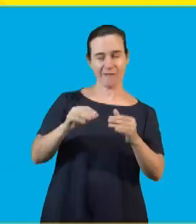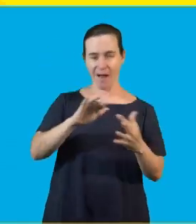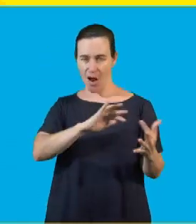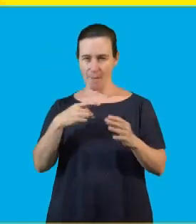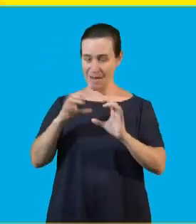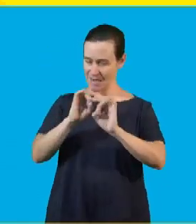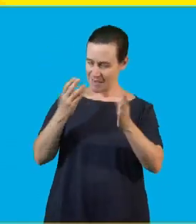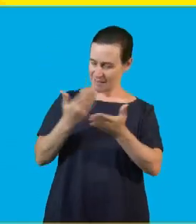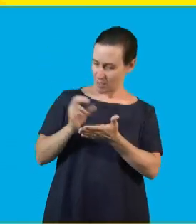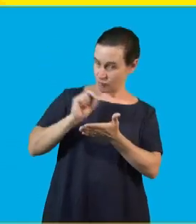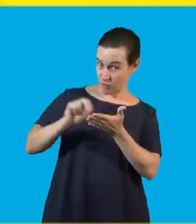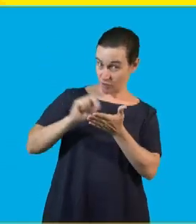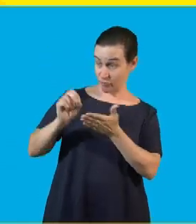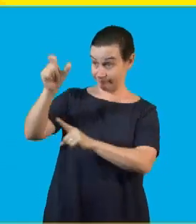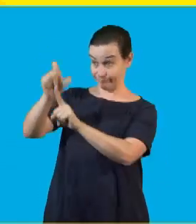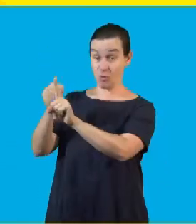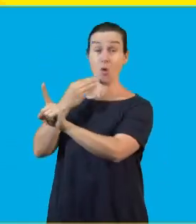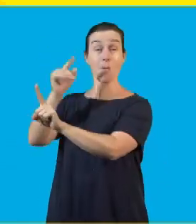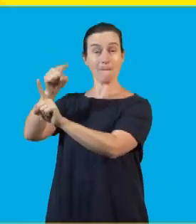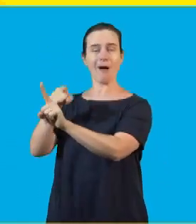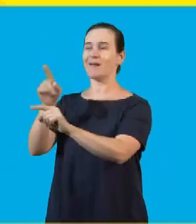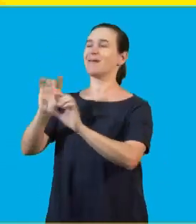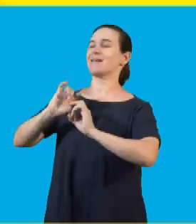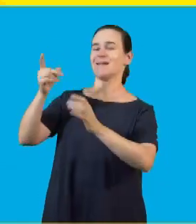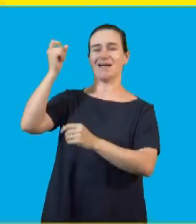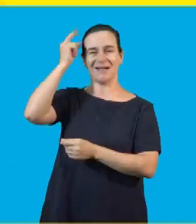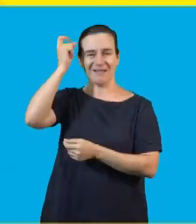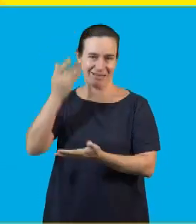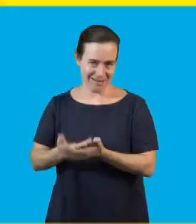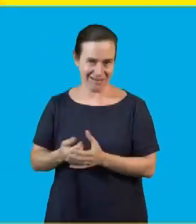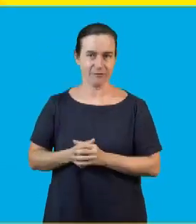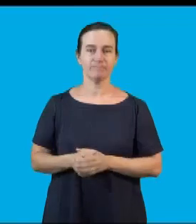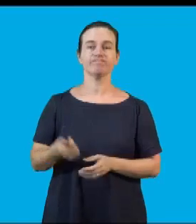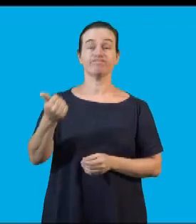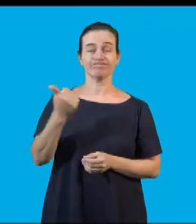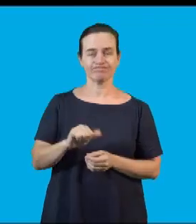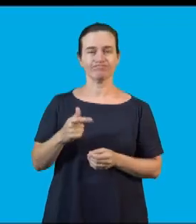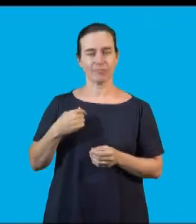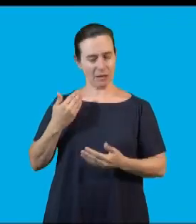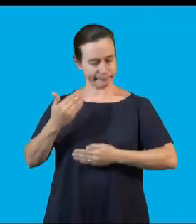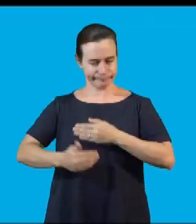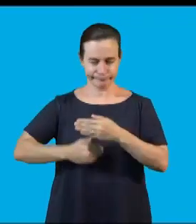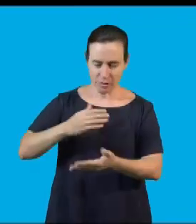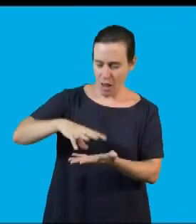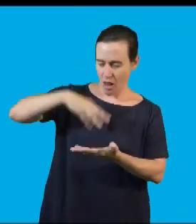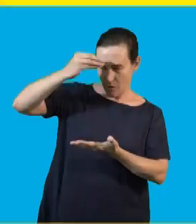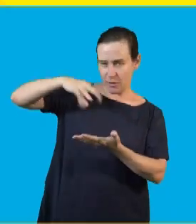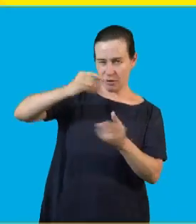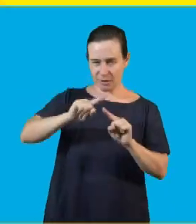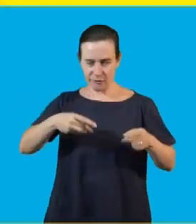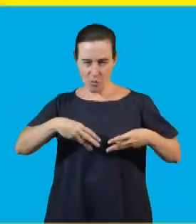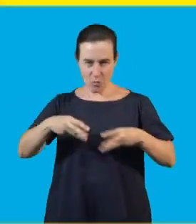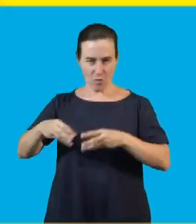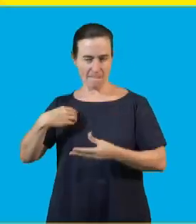the marker, the reader, can understand what you wanted to say to them. And then active learning methods. Take